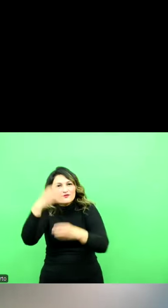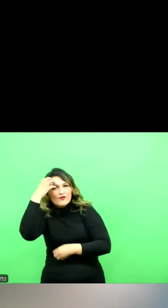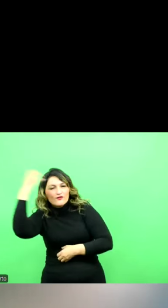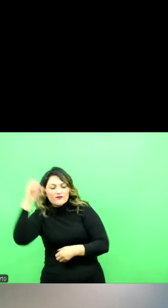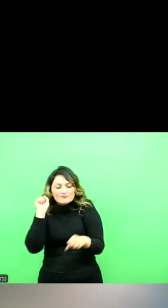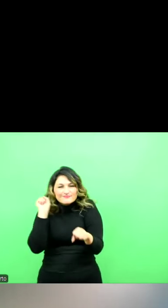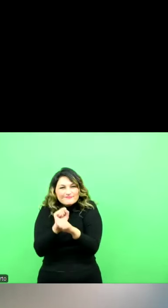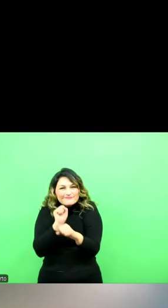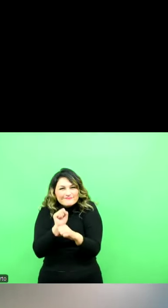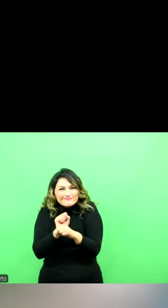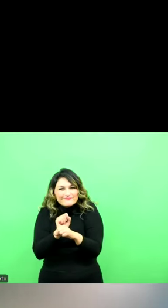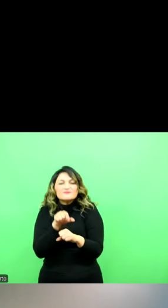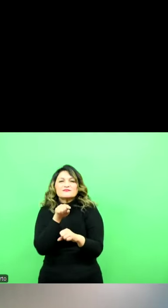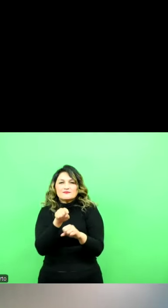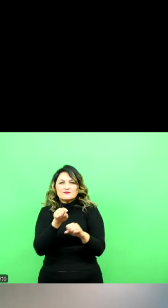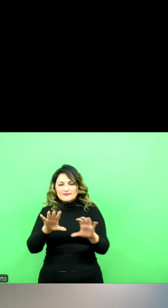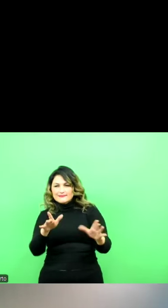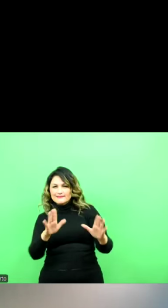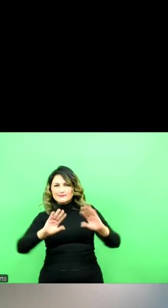This also involves